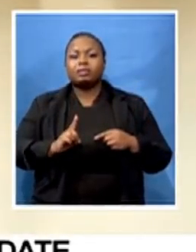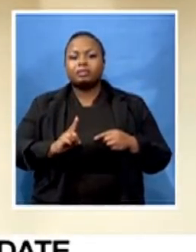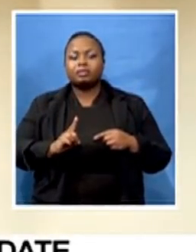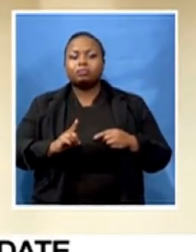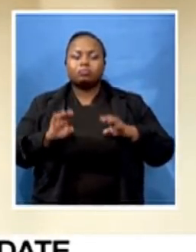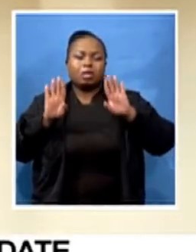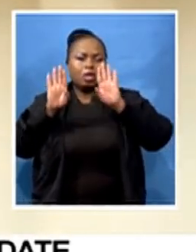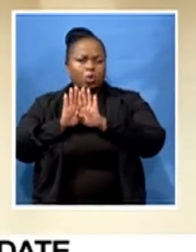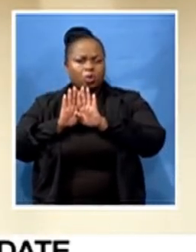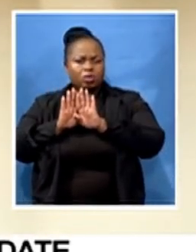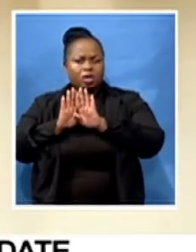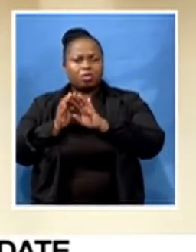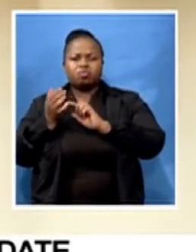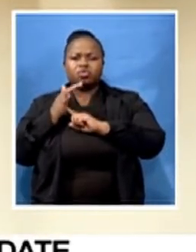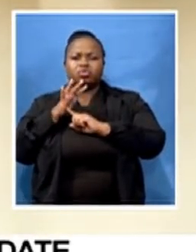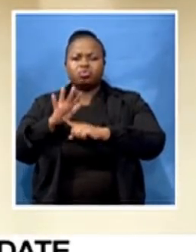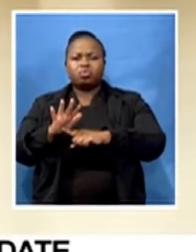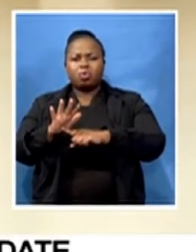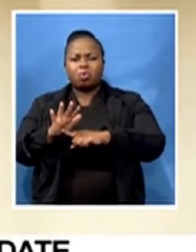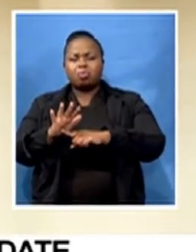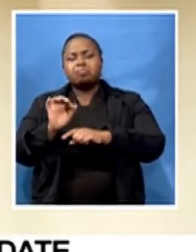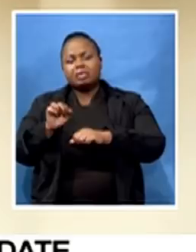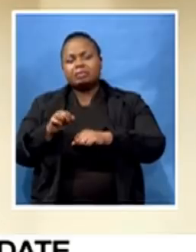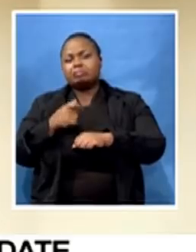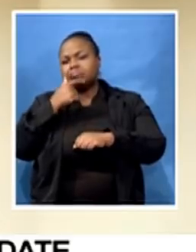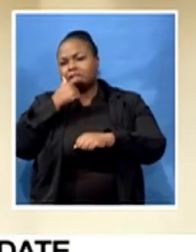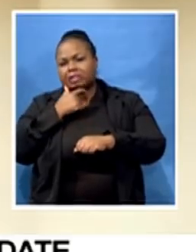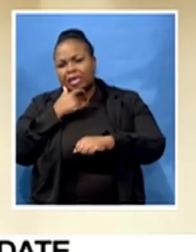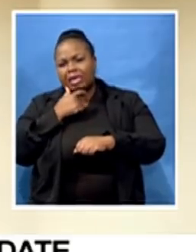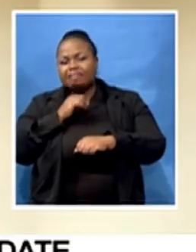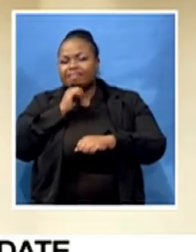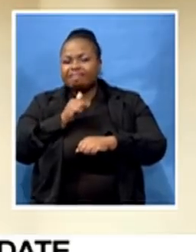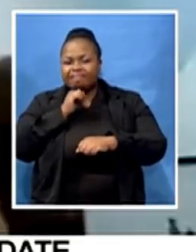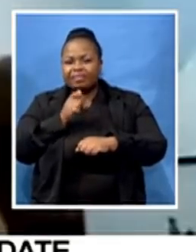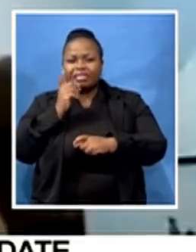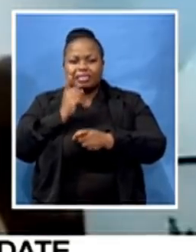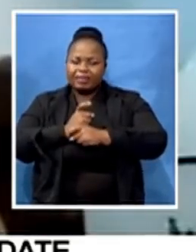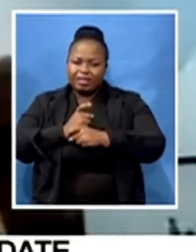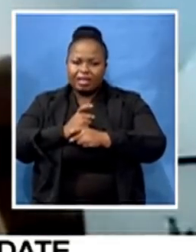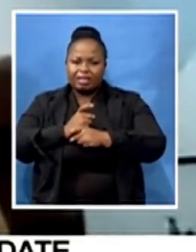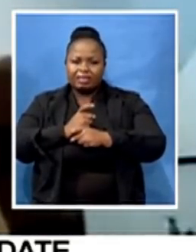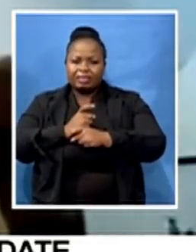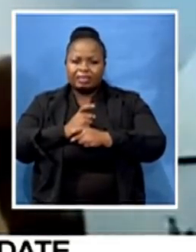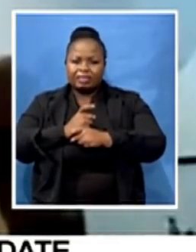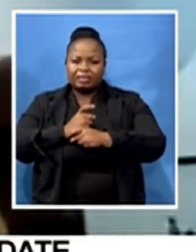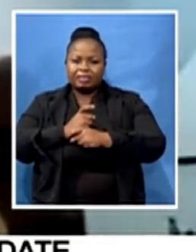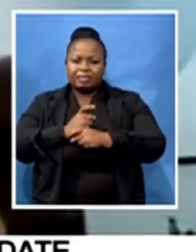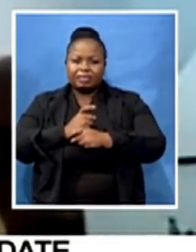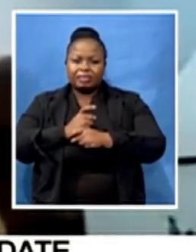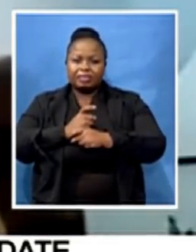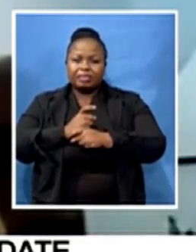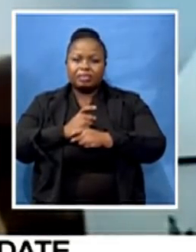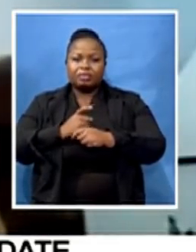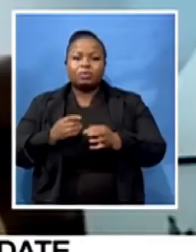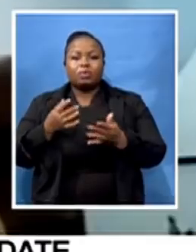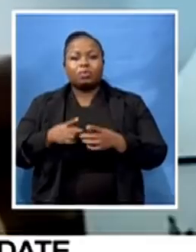fault line. It's a very sad fault line in our society that